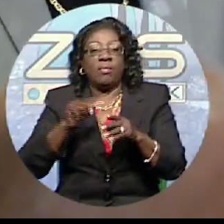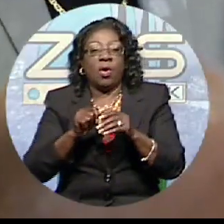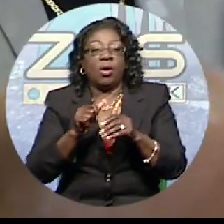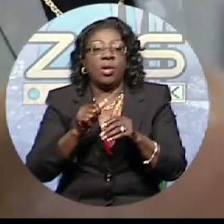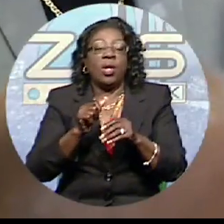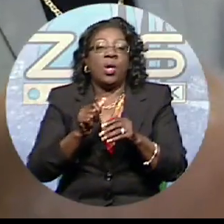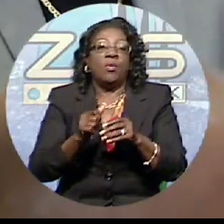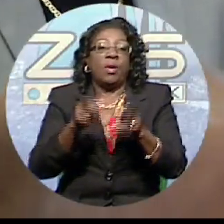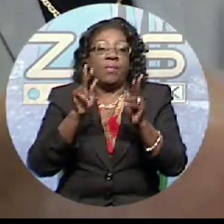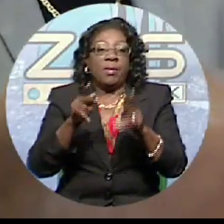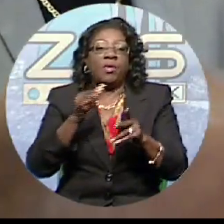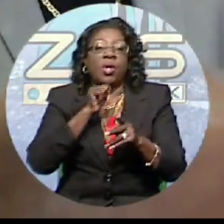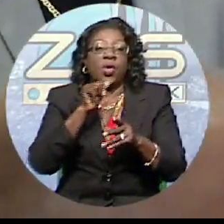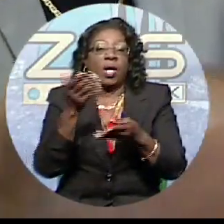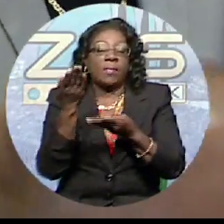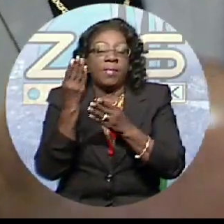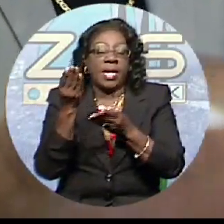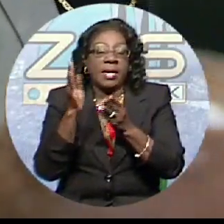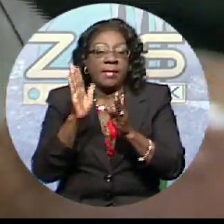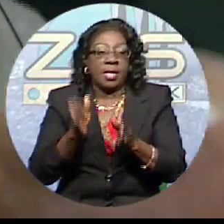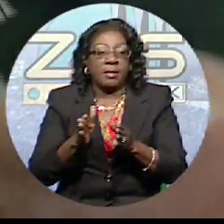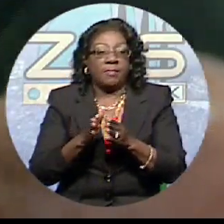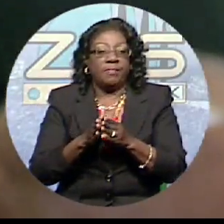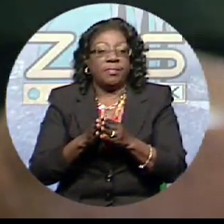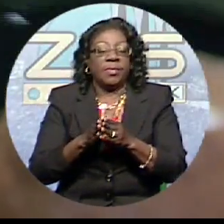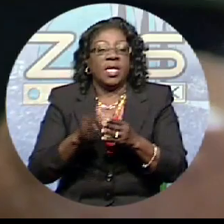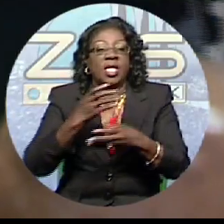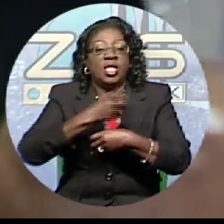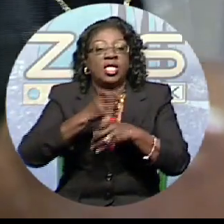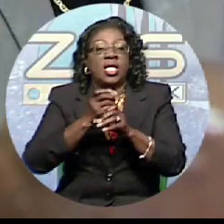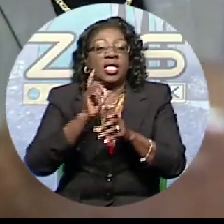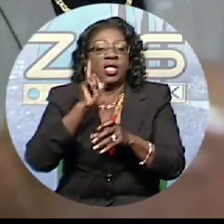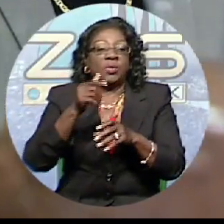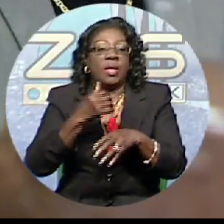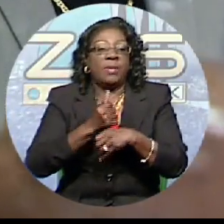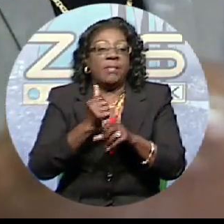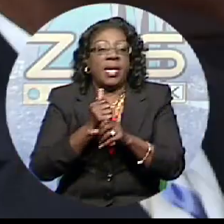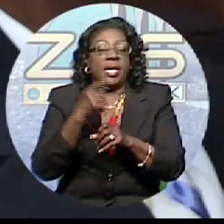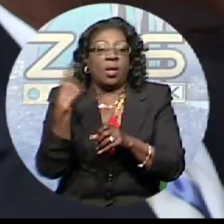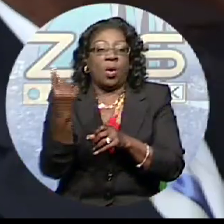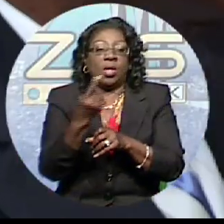Now changes are also expected to be made on work permit applications.